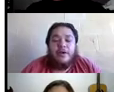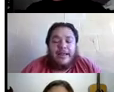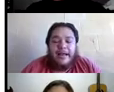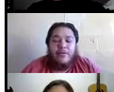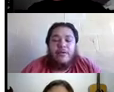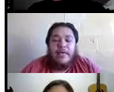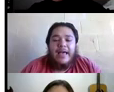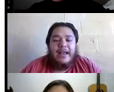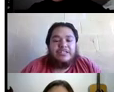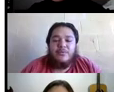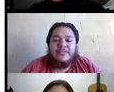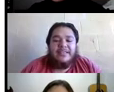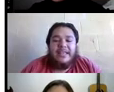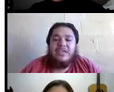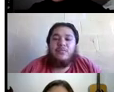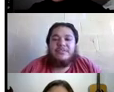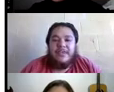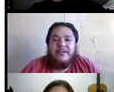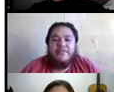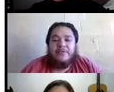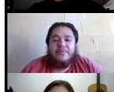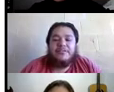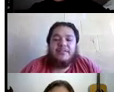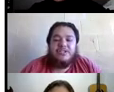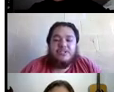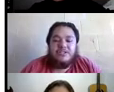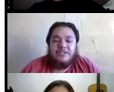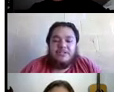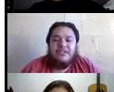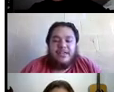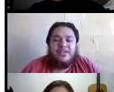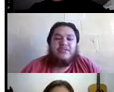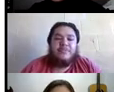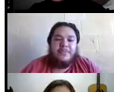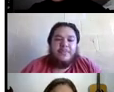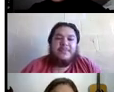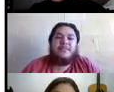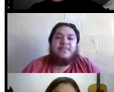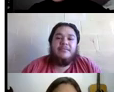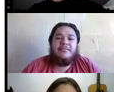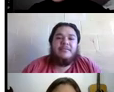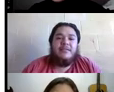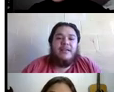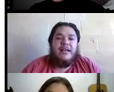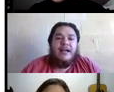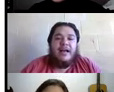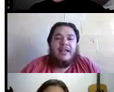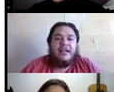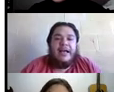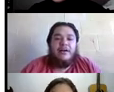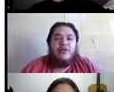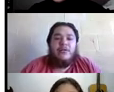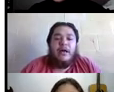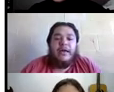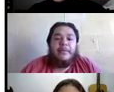going on now. And I just want to say thank you once again for your presentation. Thank you. Thank you. And